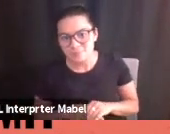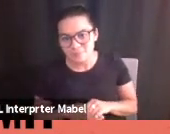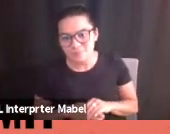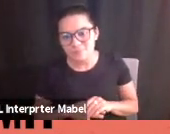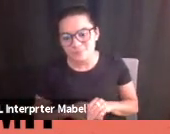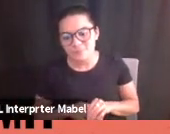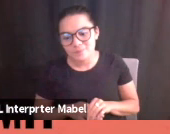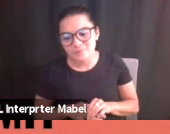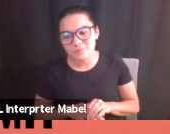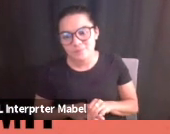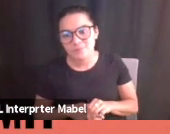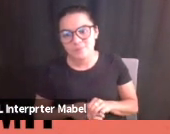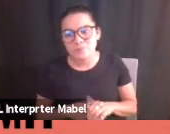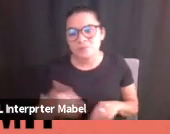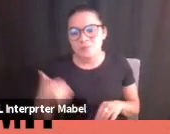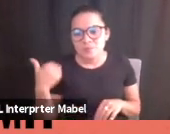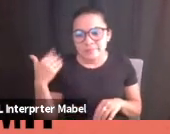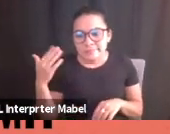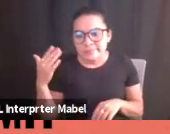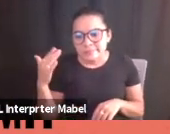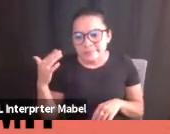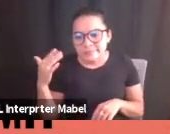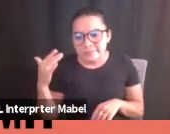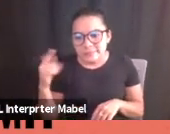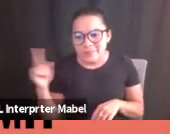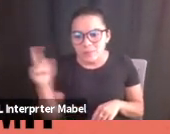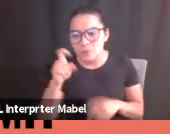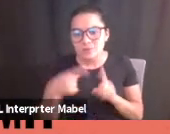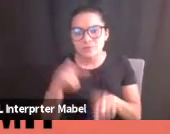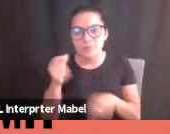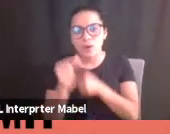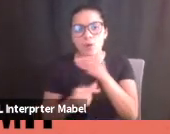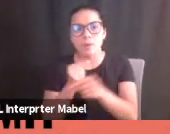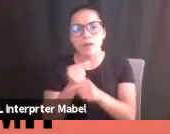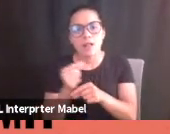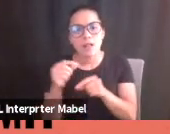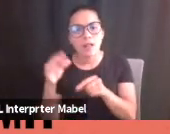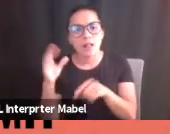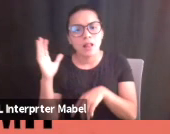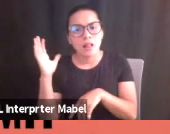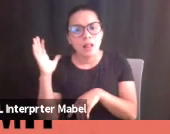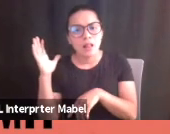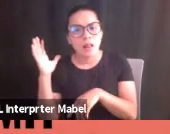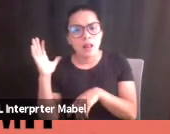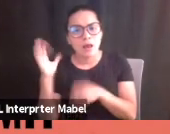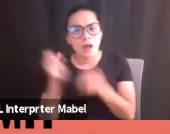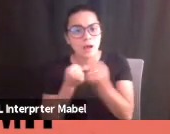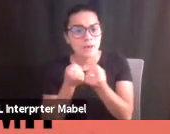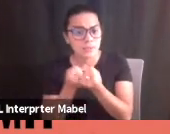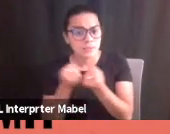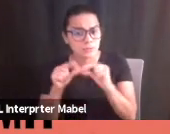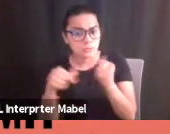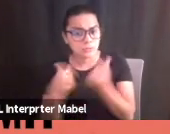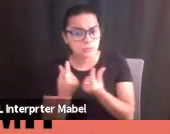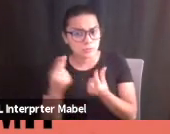There was a question from Sarah from Bold Advocacy. I'm not sure if you answered the question right now. Was what were the